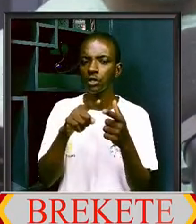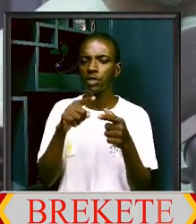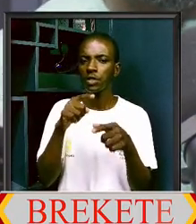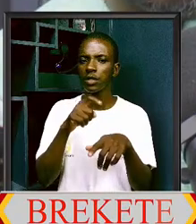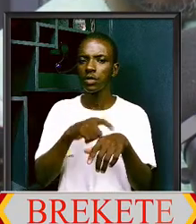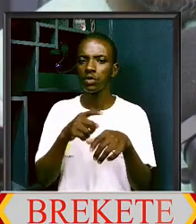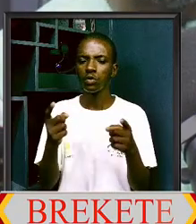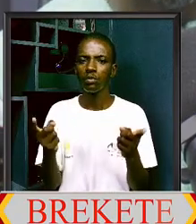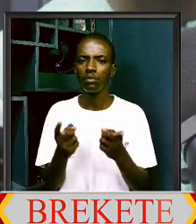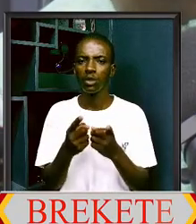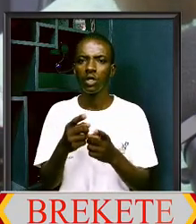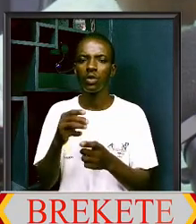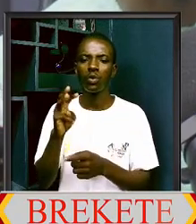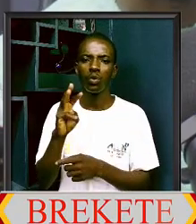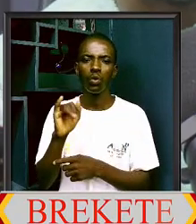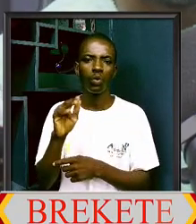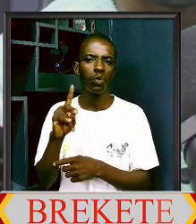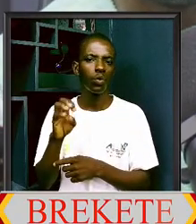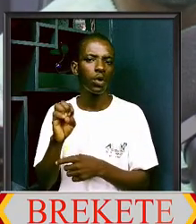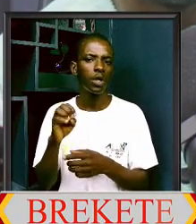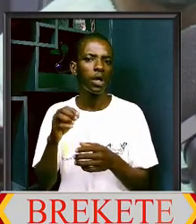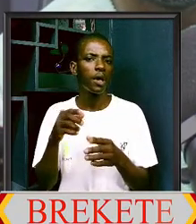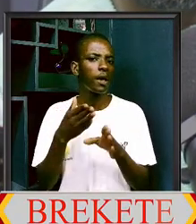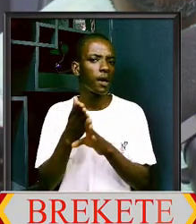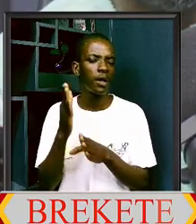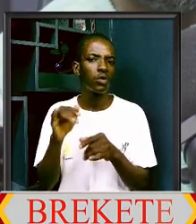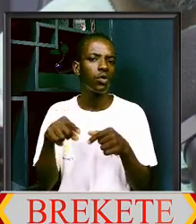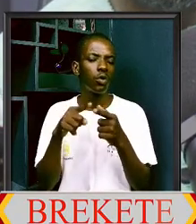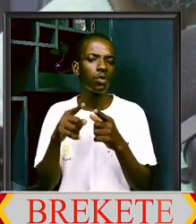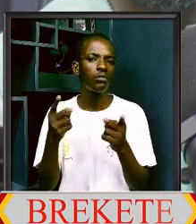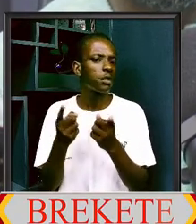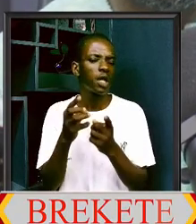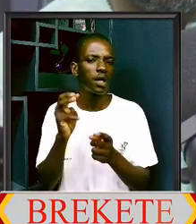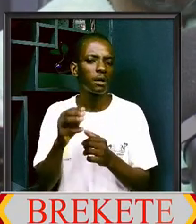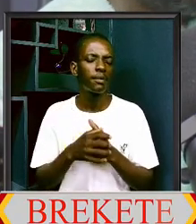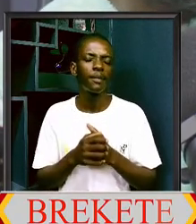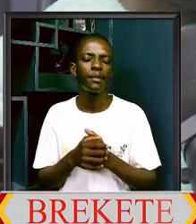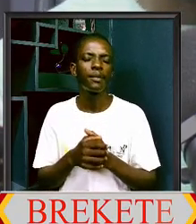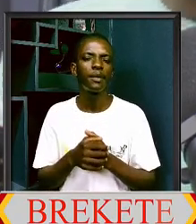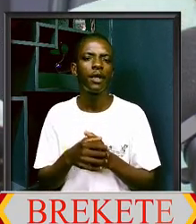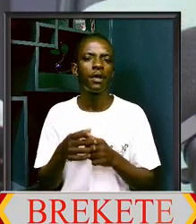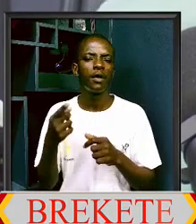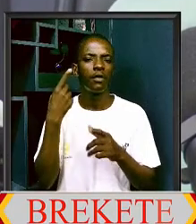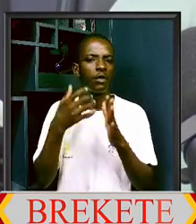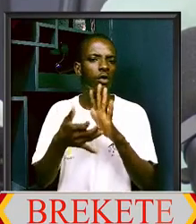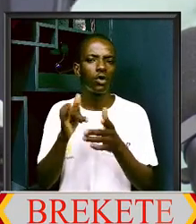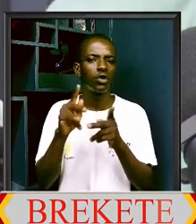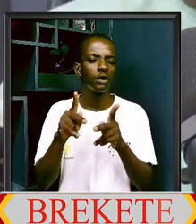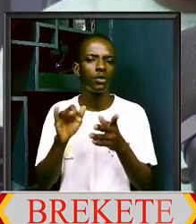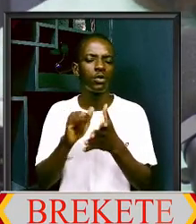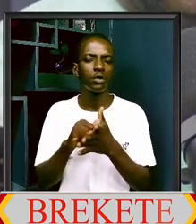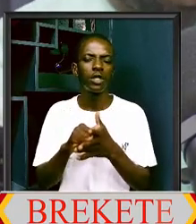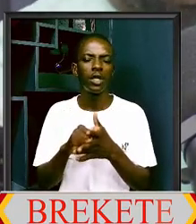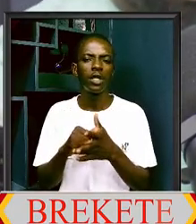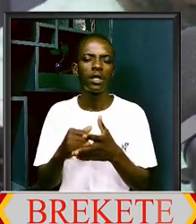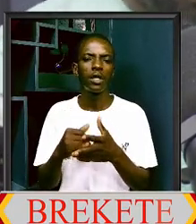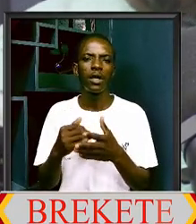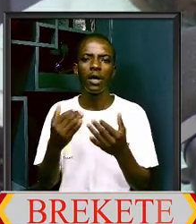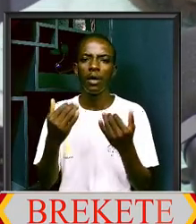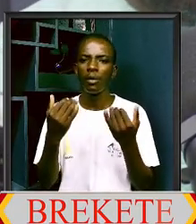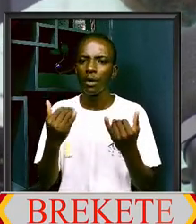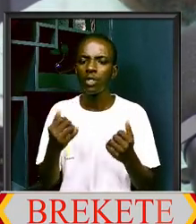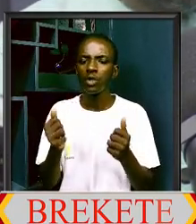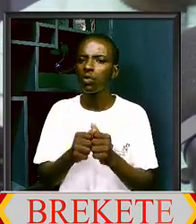we go meet we direct we go go meet her yes sir sir you understand thank you sir and those people close to this present